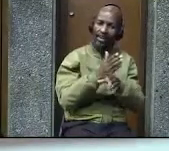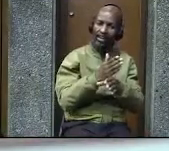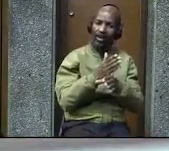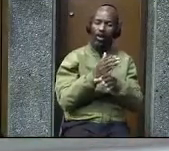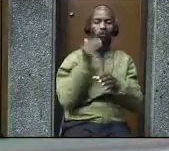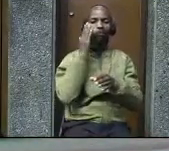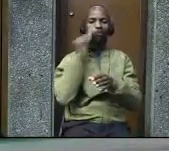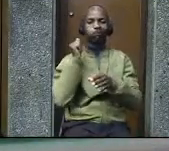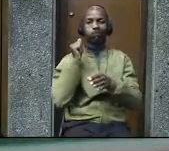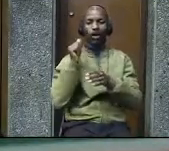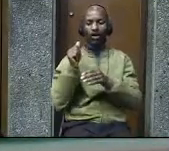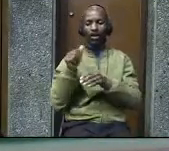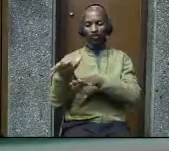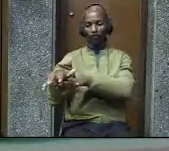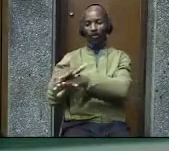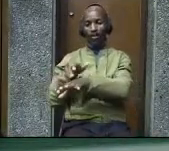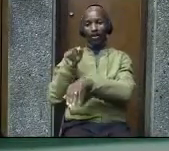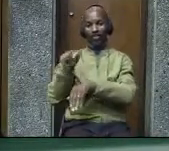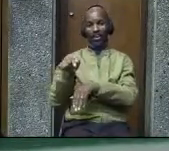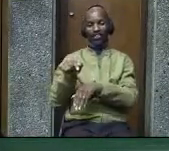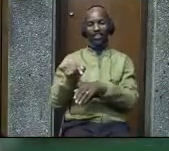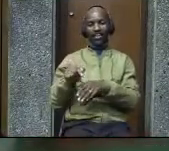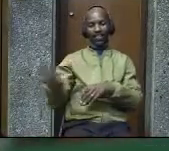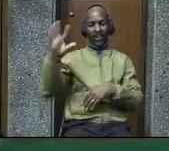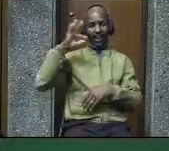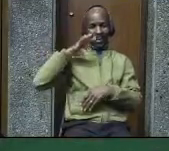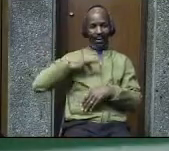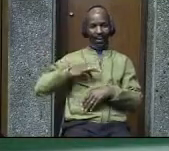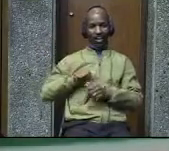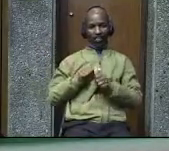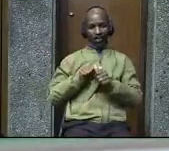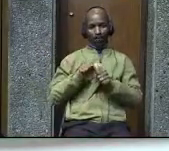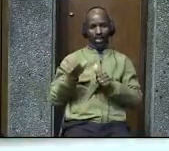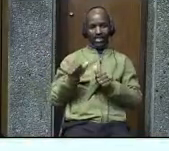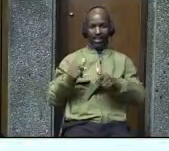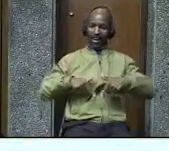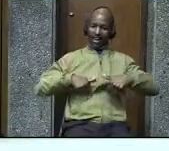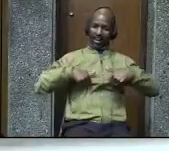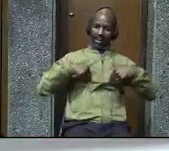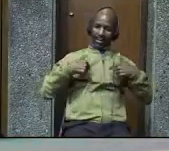white farmer. They've earned a better living